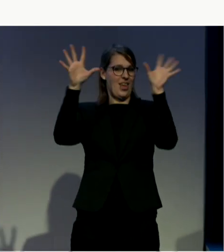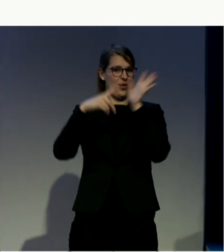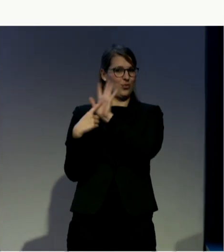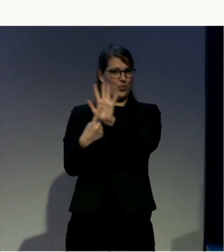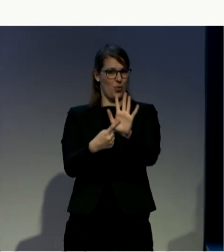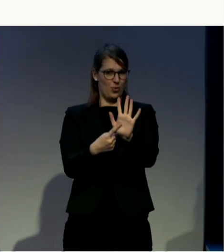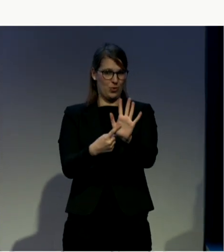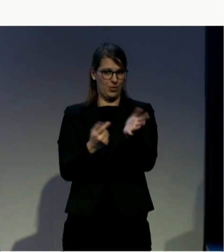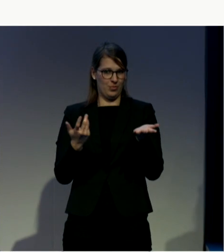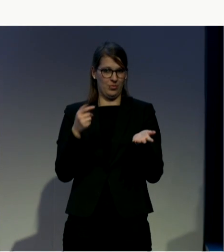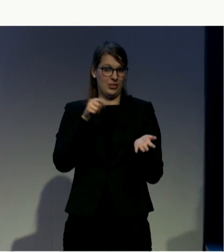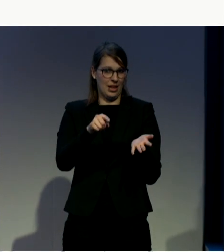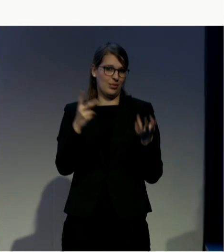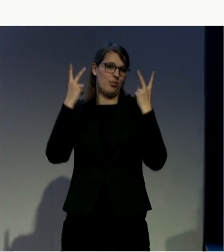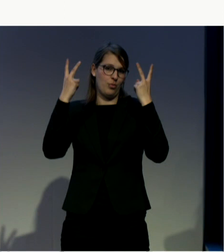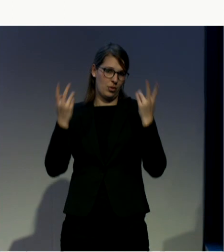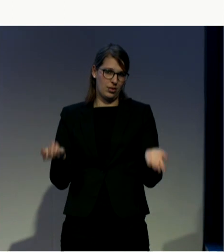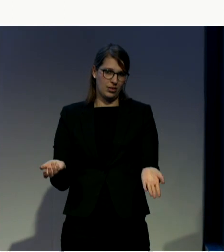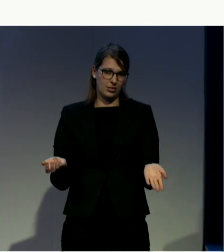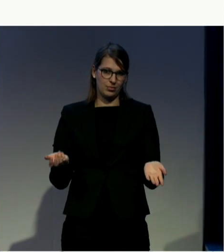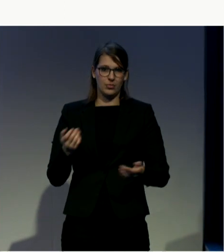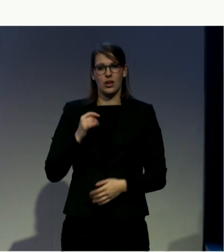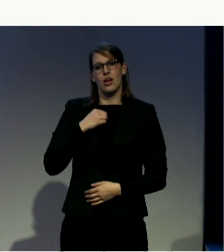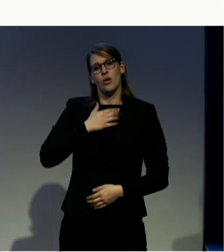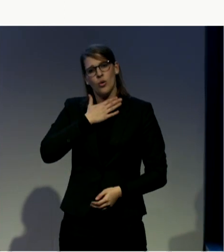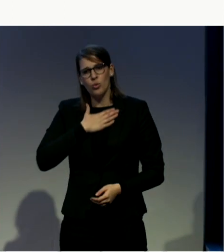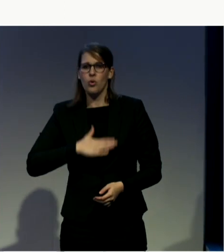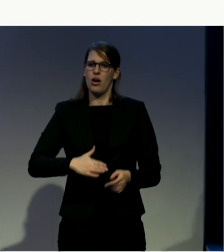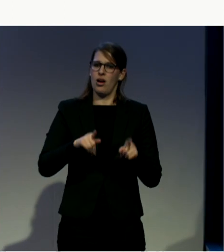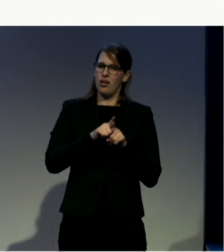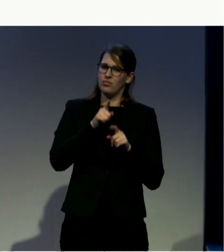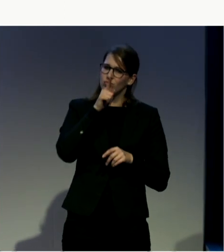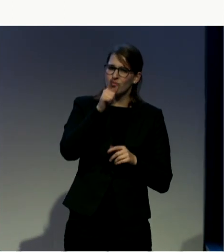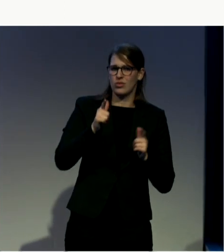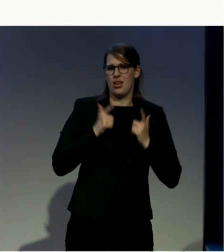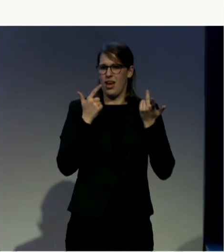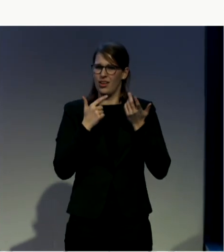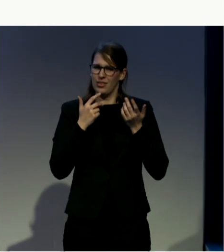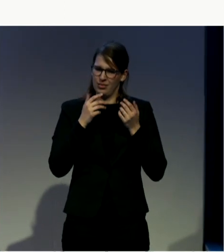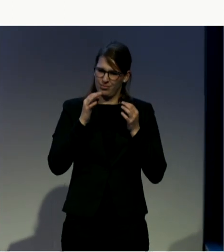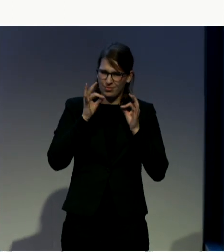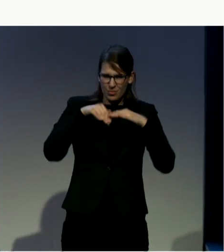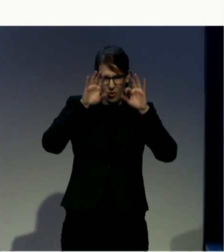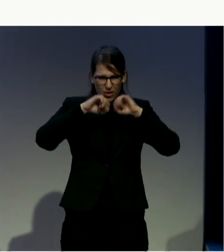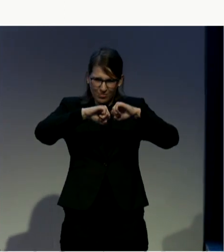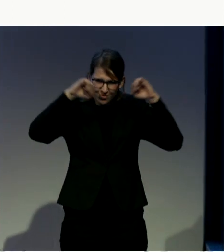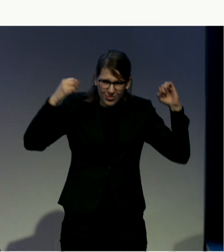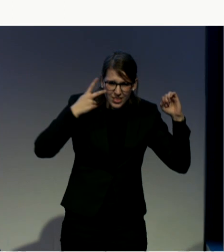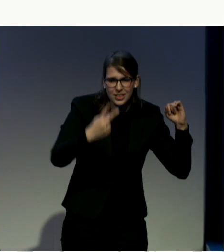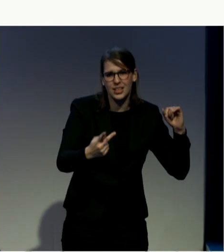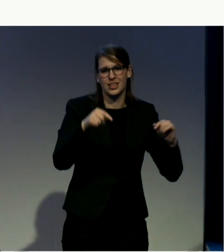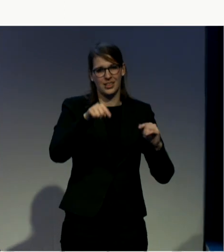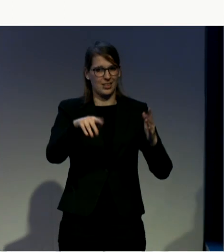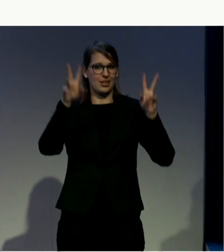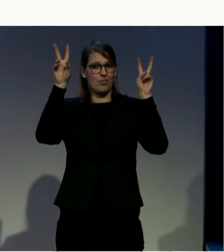order to do it in a true way. There's a quote from a poem that I love by Elie Wiesel, where he says, "Let us